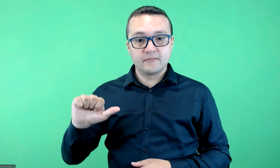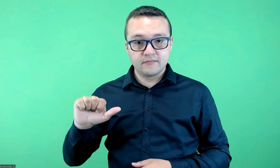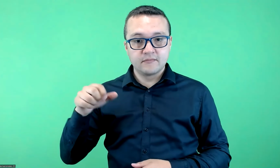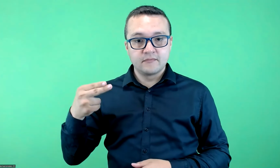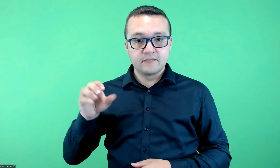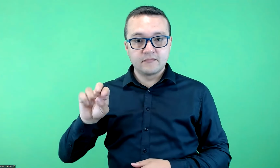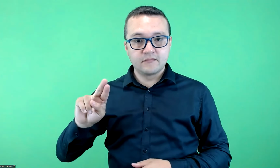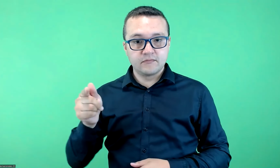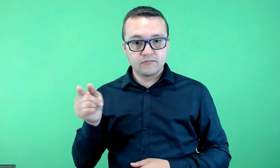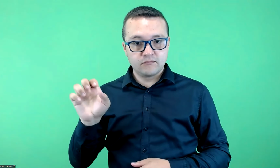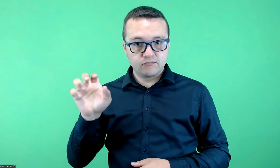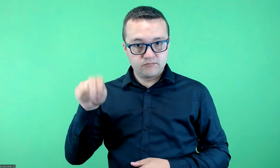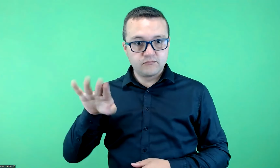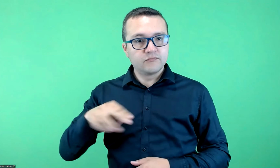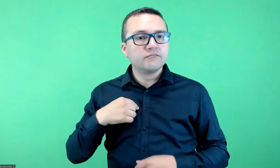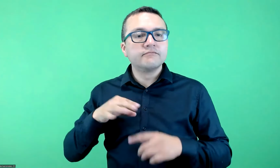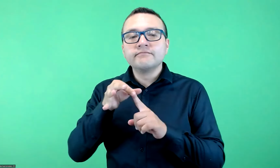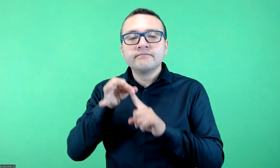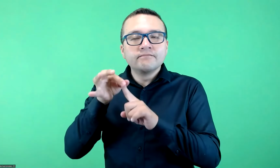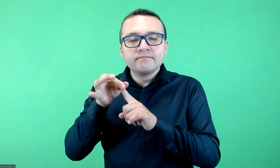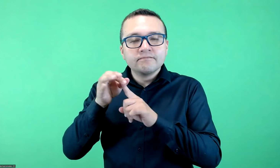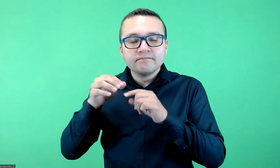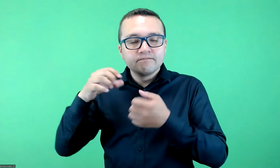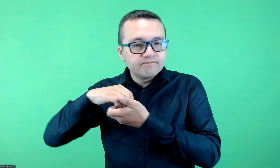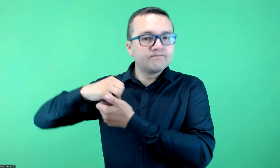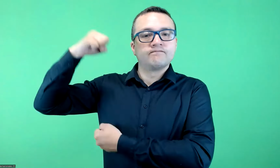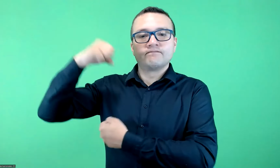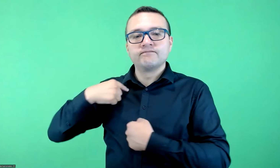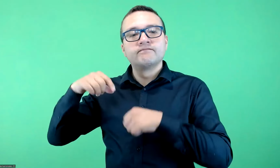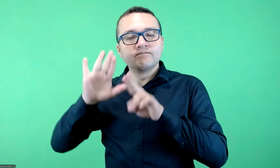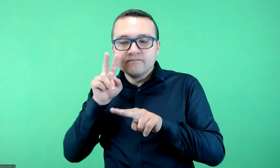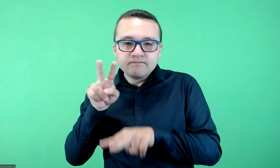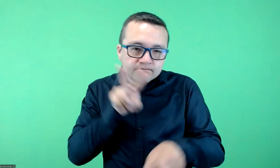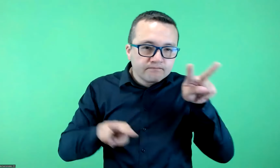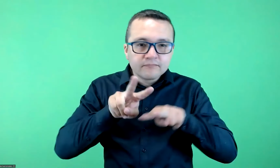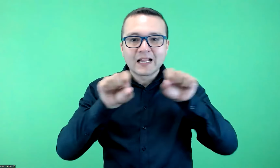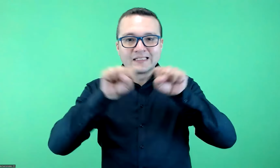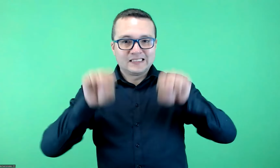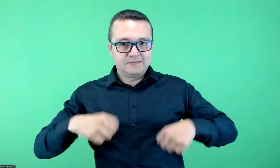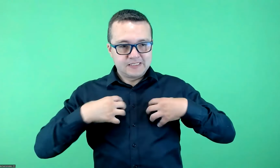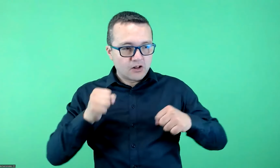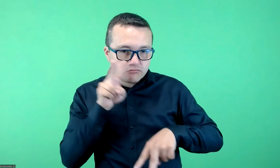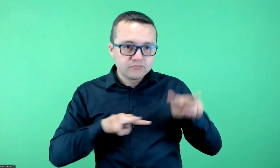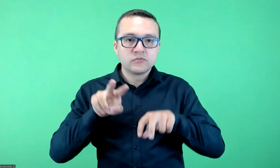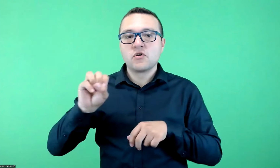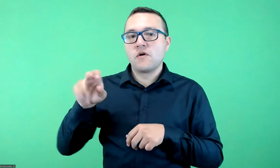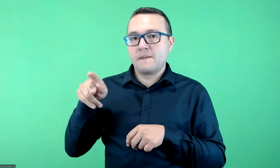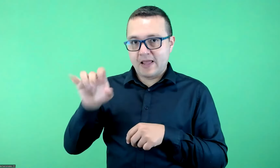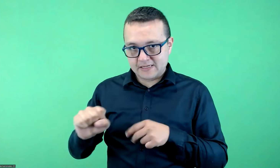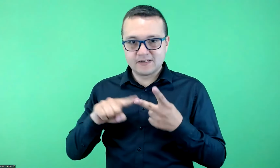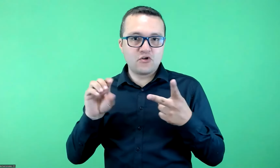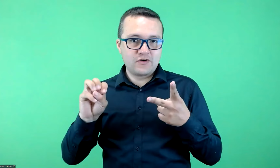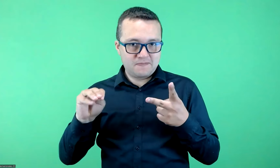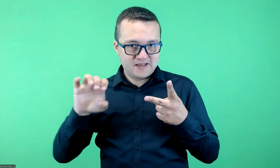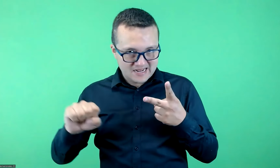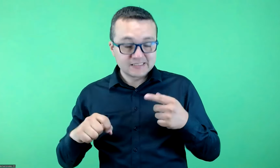My name is Natalia Houghton. I'm a specialist for monitoring, assessment, and analysis of healthcare systems for PAHO WHO. And during these